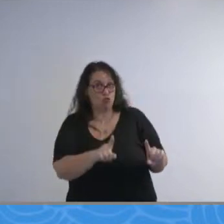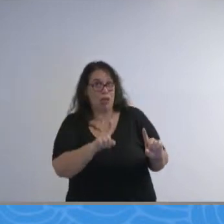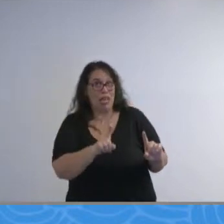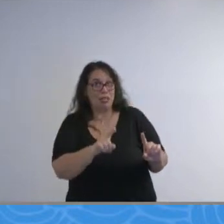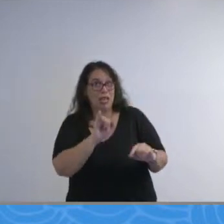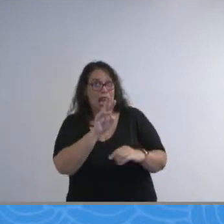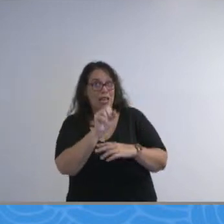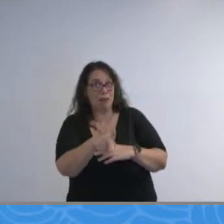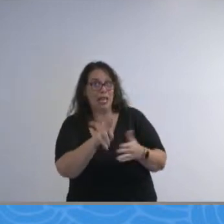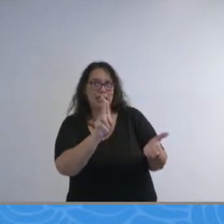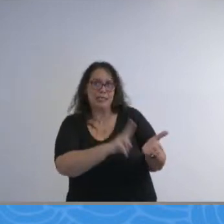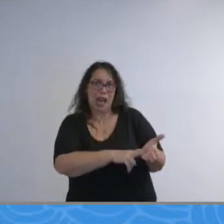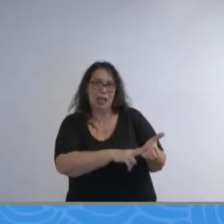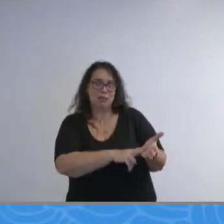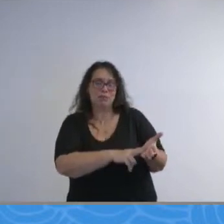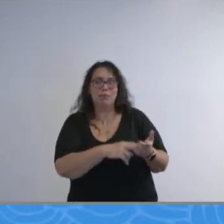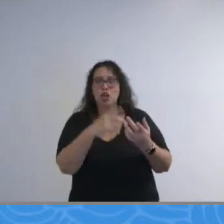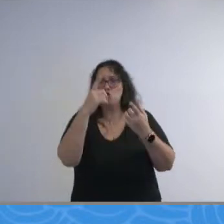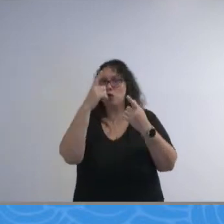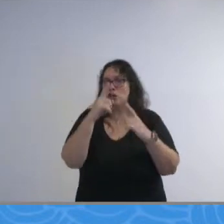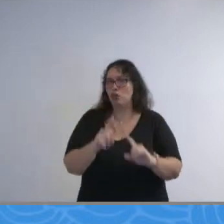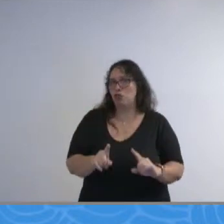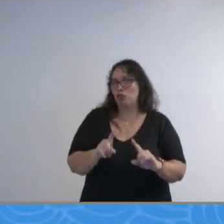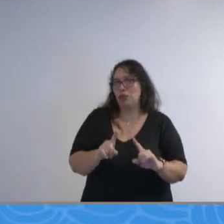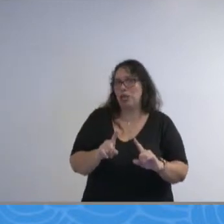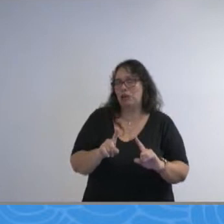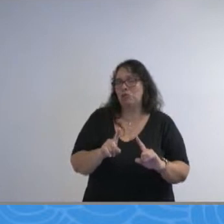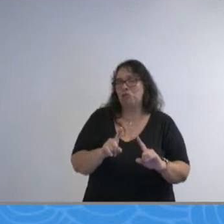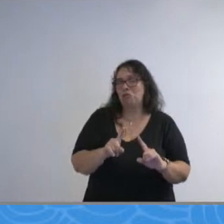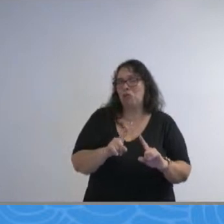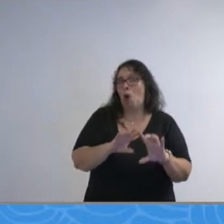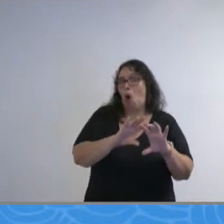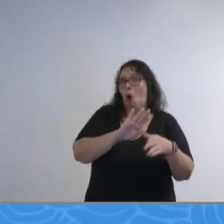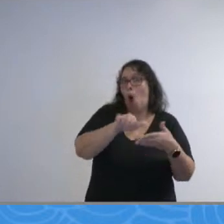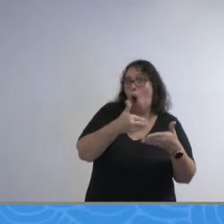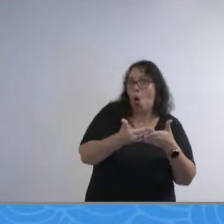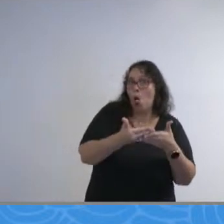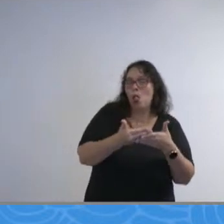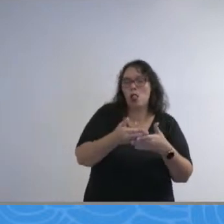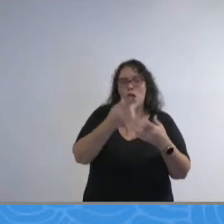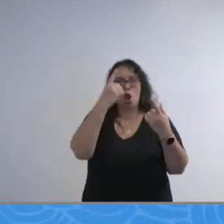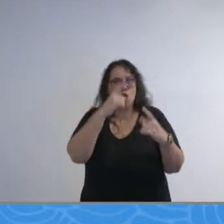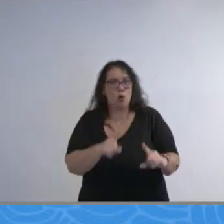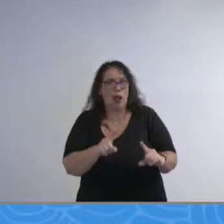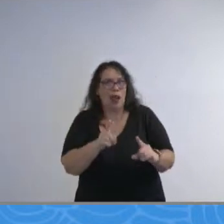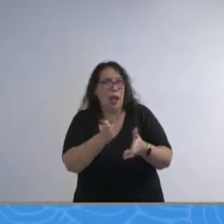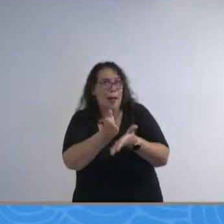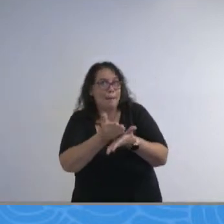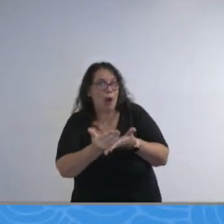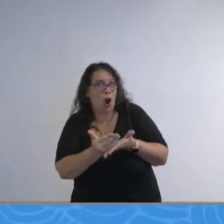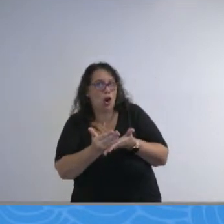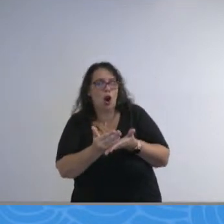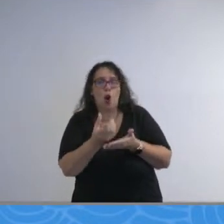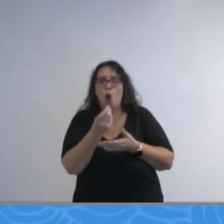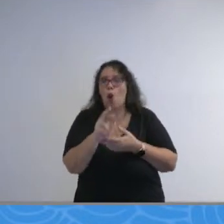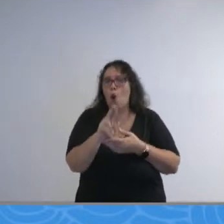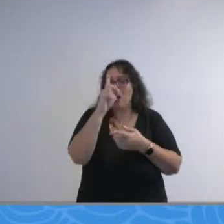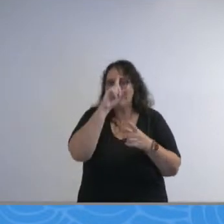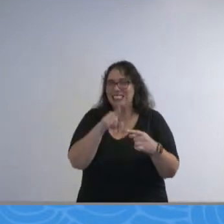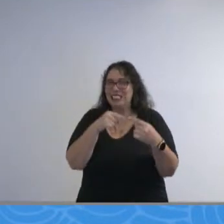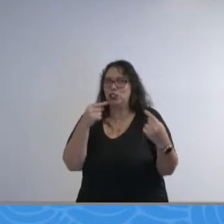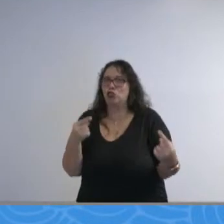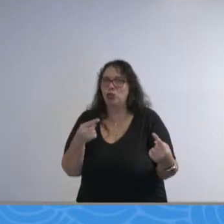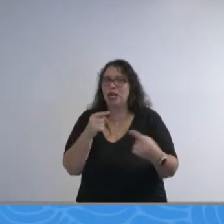when you do sign. You can agree to it in part, or you can disagree with it altogether. What I